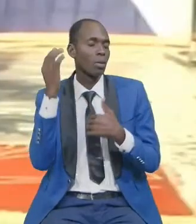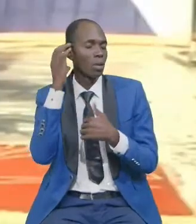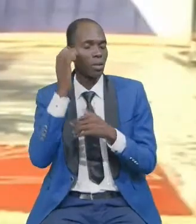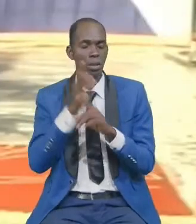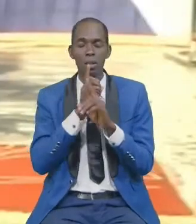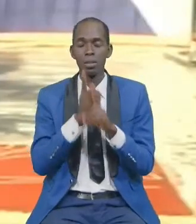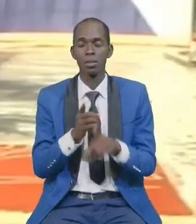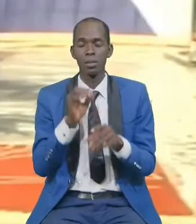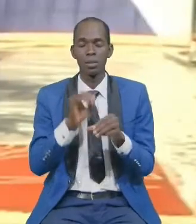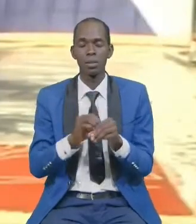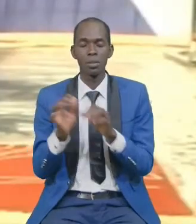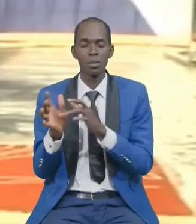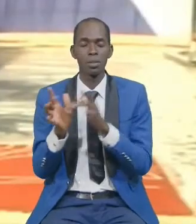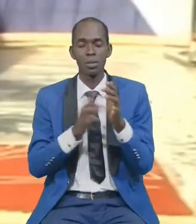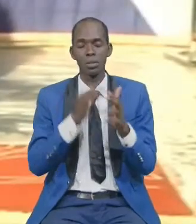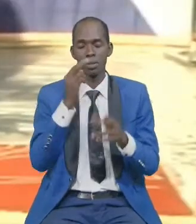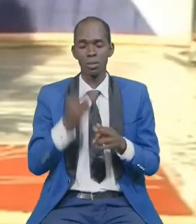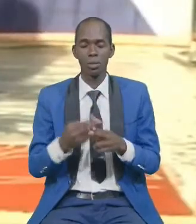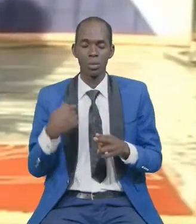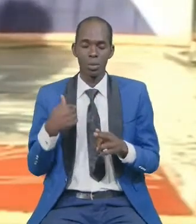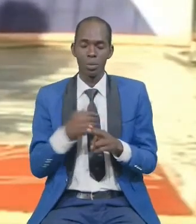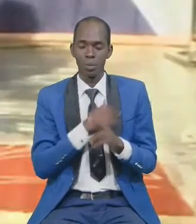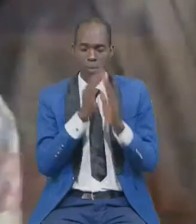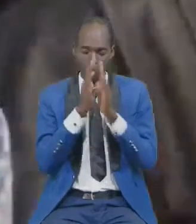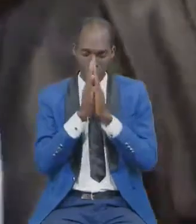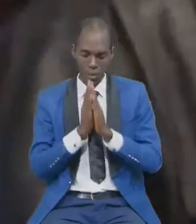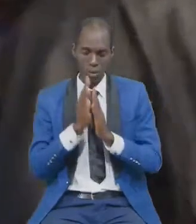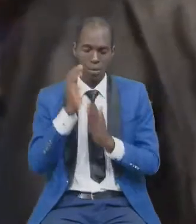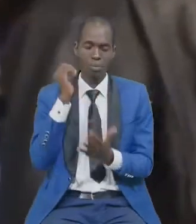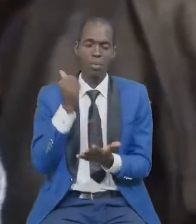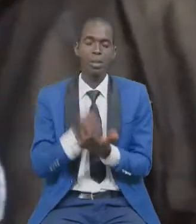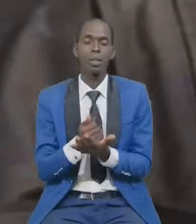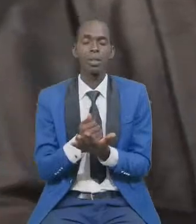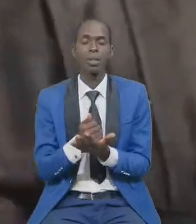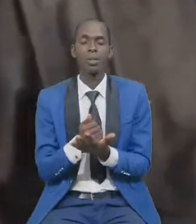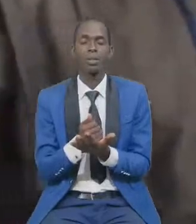In Jesus' name we pray.